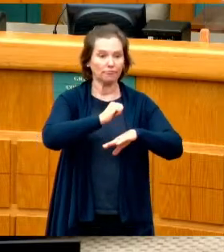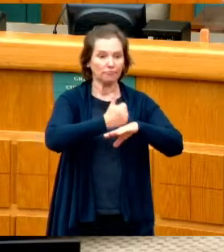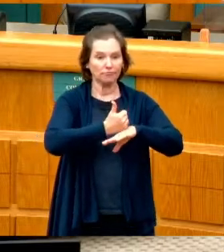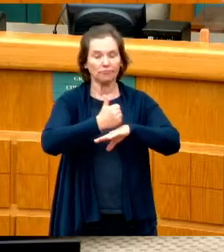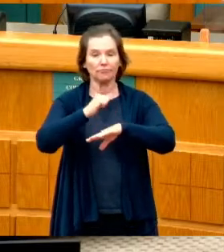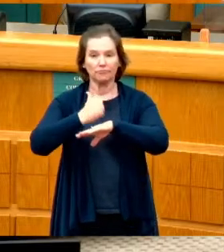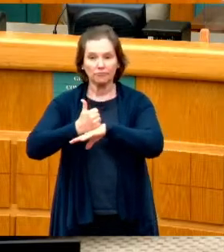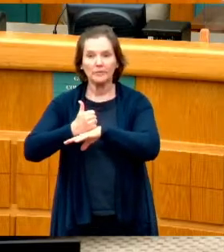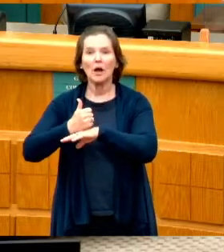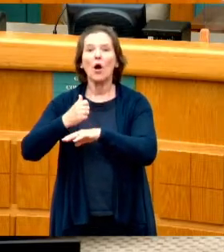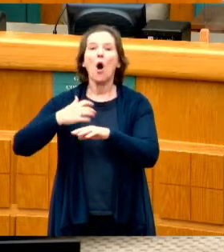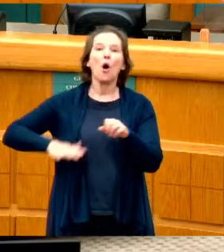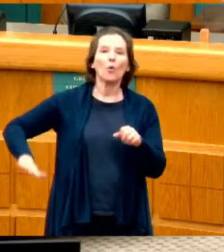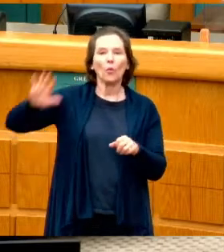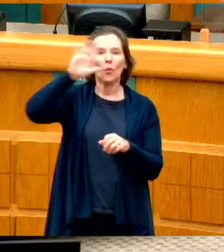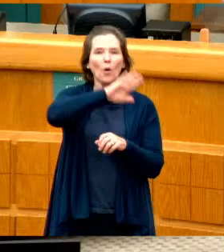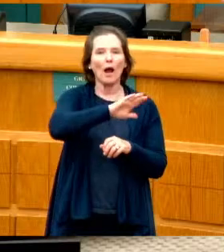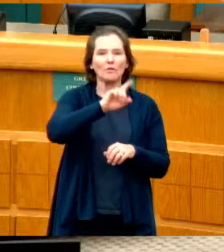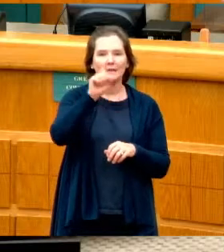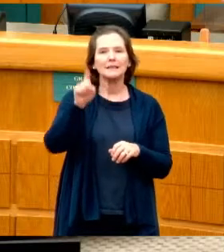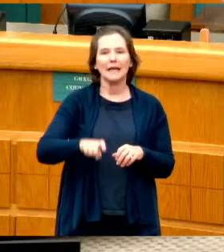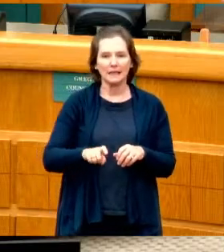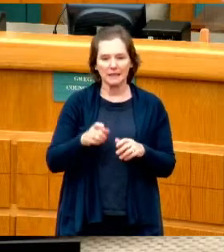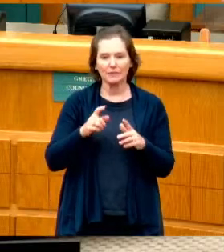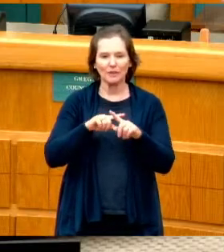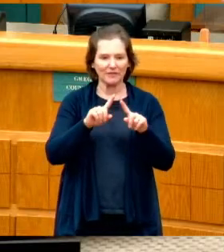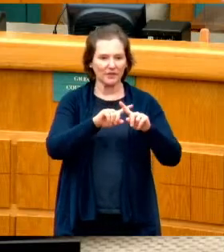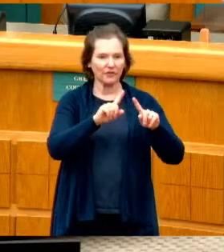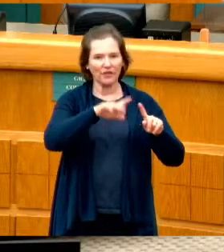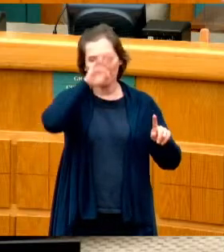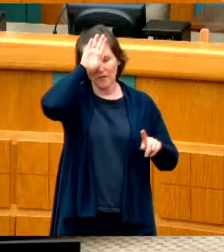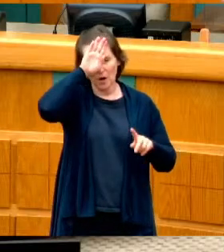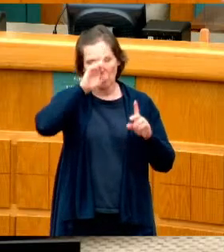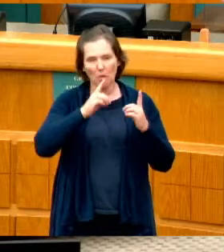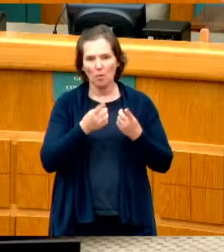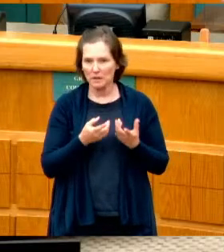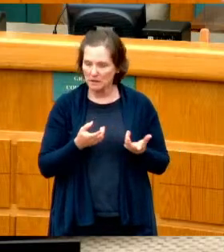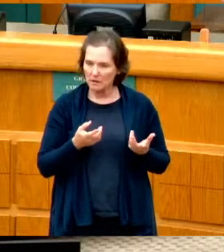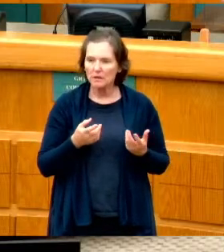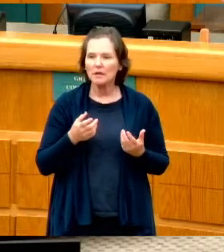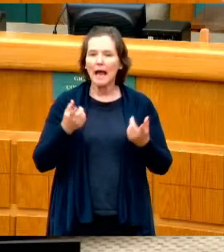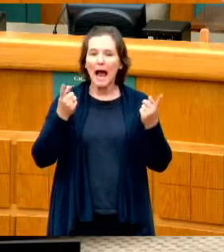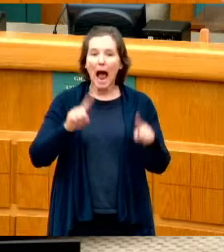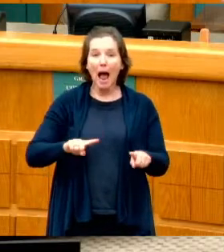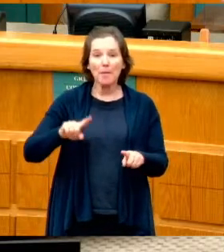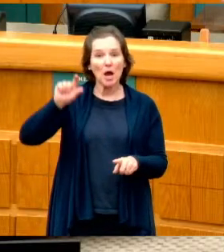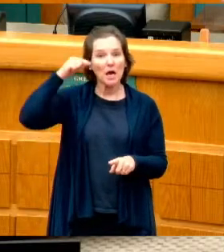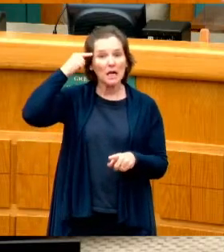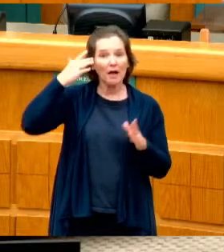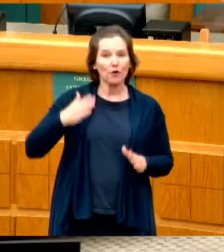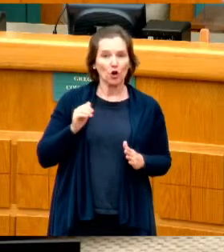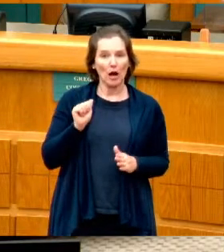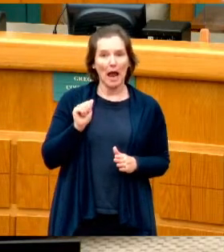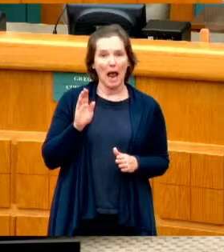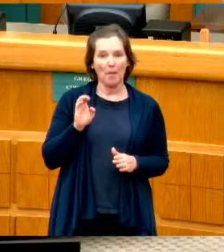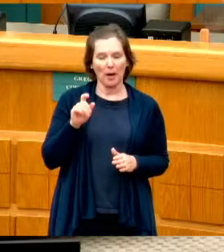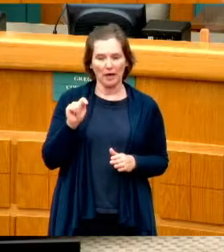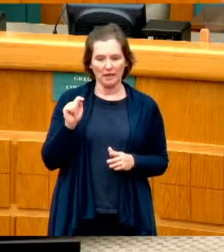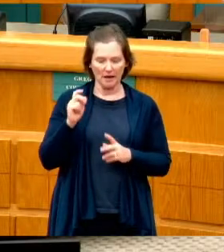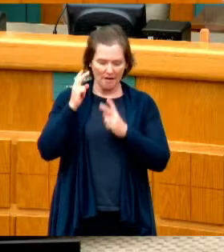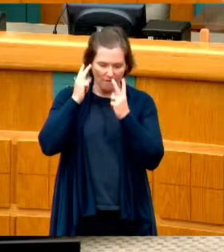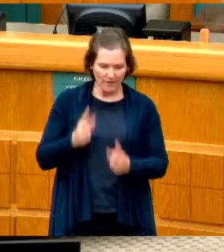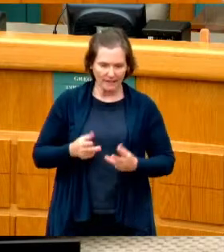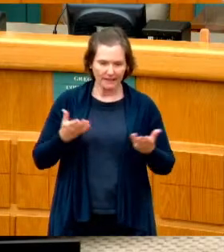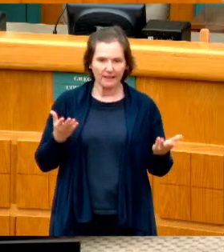taking our Save Our Seniors Homebound program administered by our Corpus Christi Fire Department